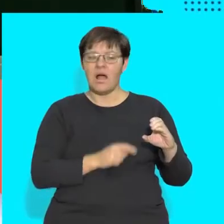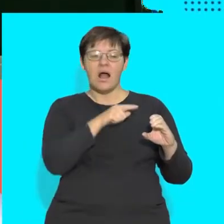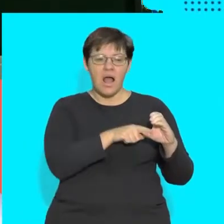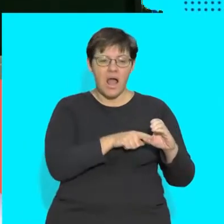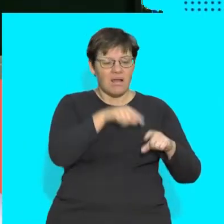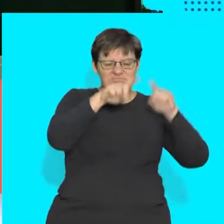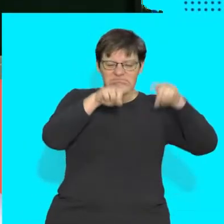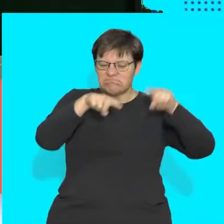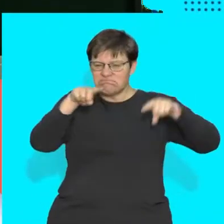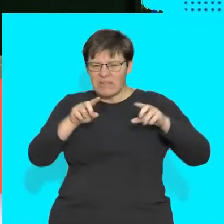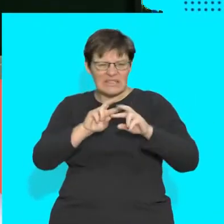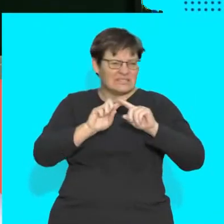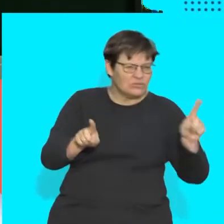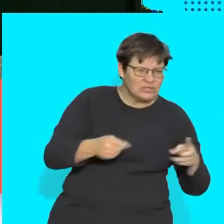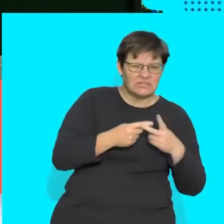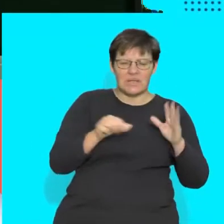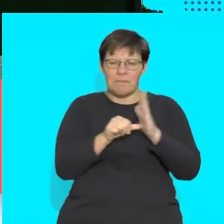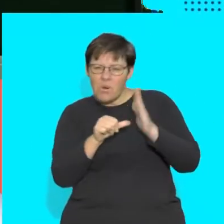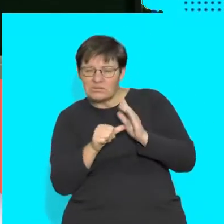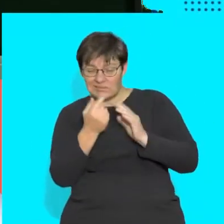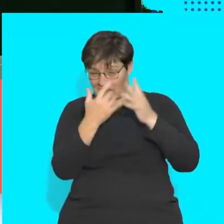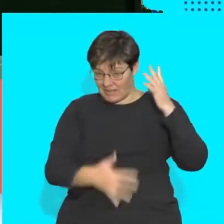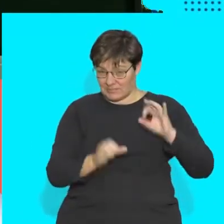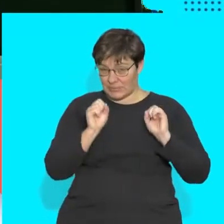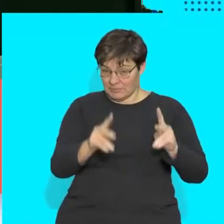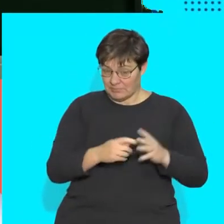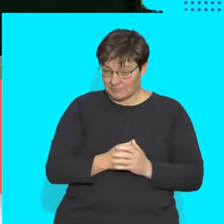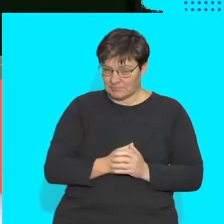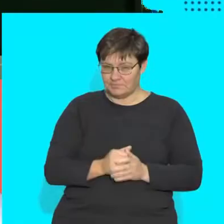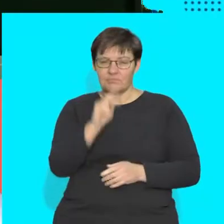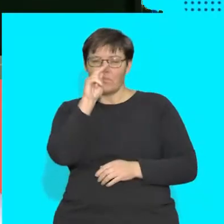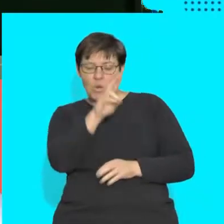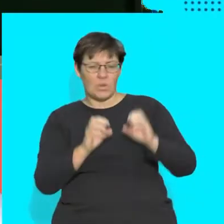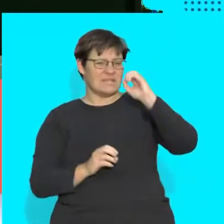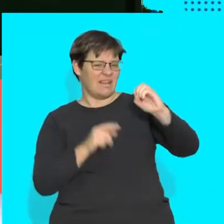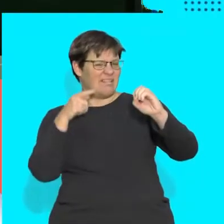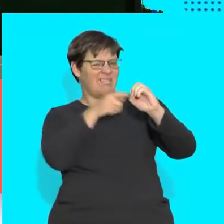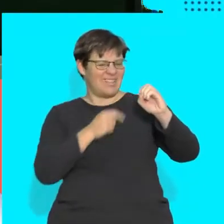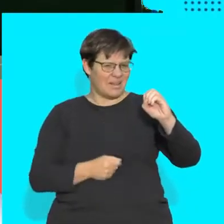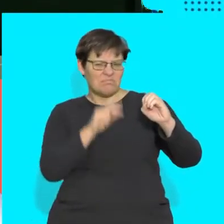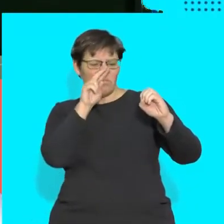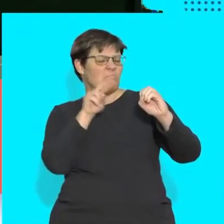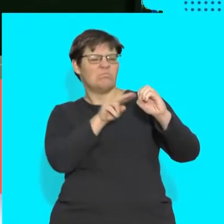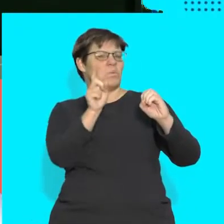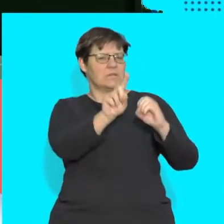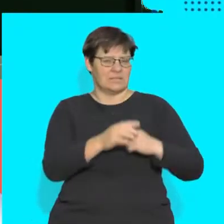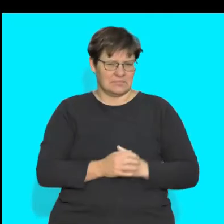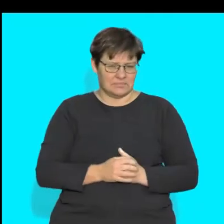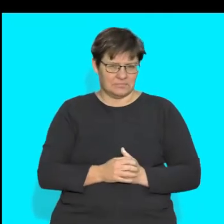at all the differences and the importances from there. So when I'm looking at a cell, what am I looking at?